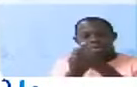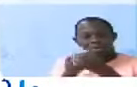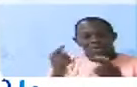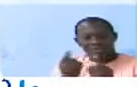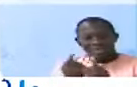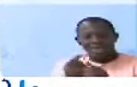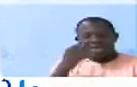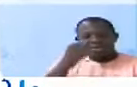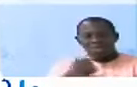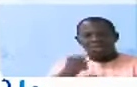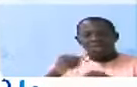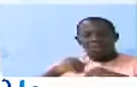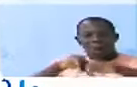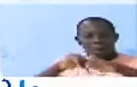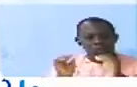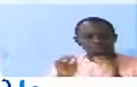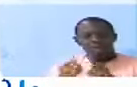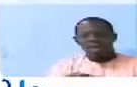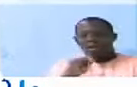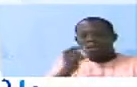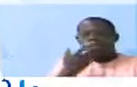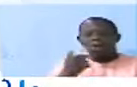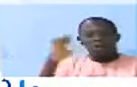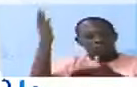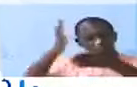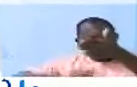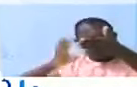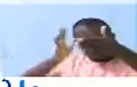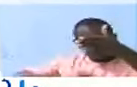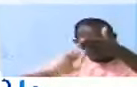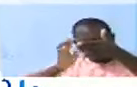split open and blood flew from the head.